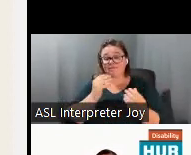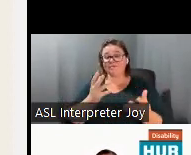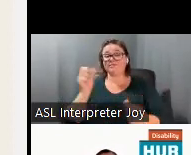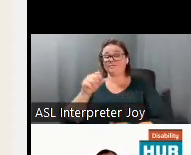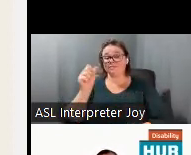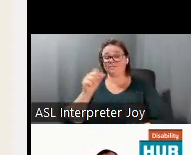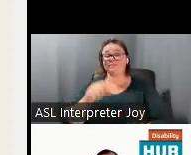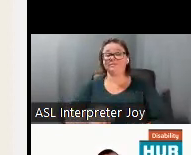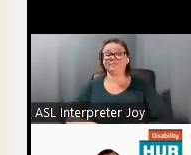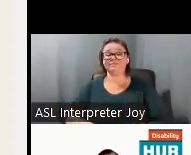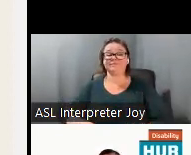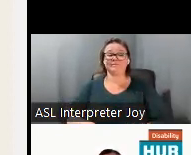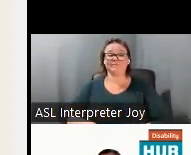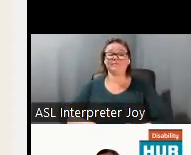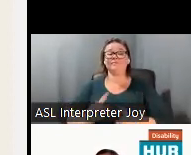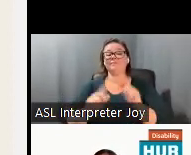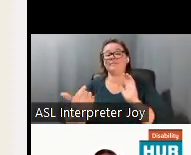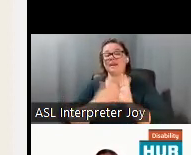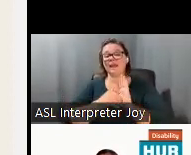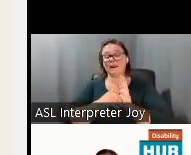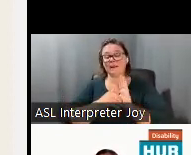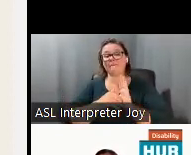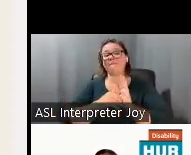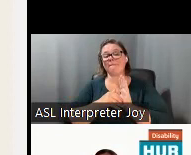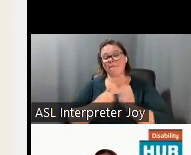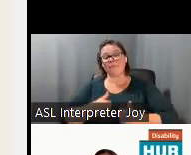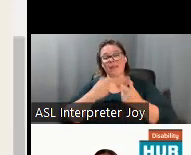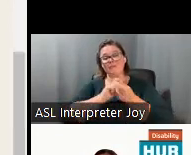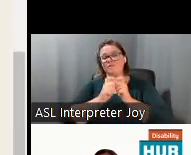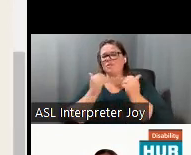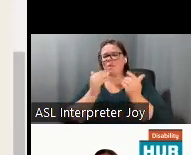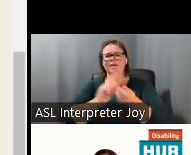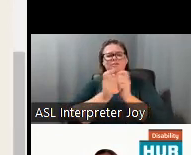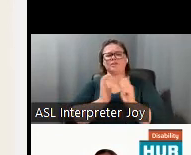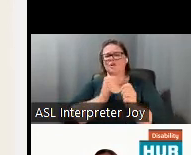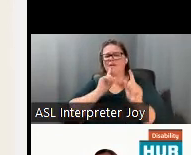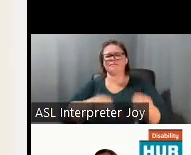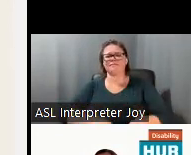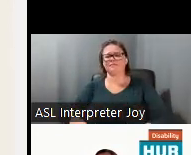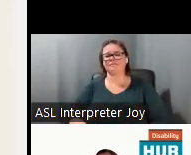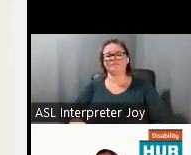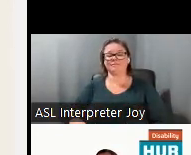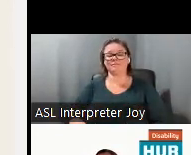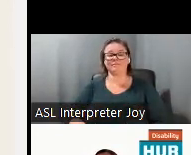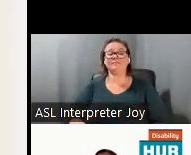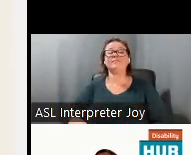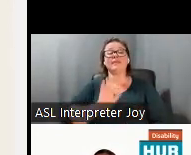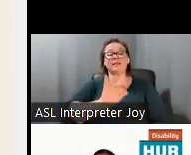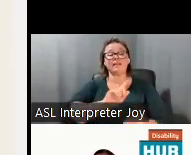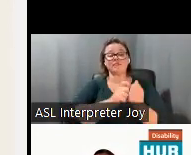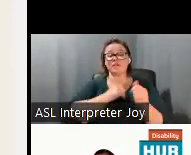here. But again, life changes. So let's go change our answers. I click on change my